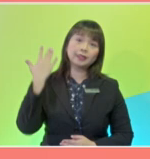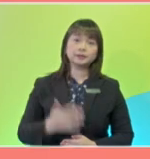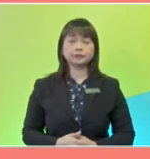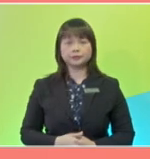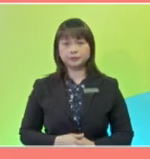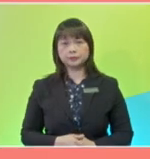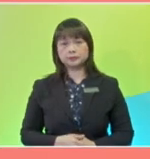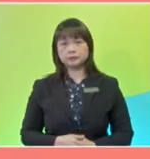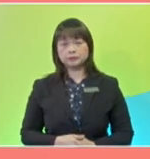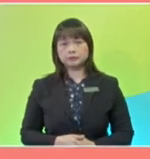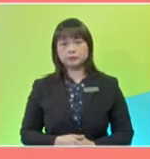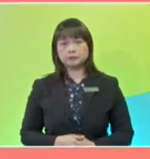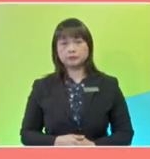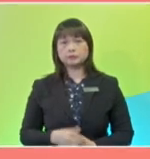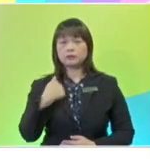color. Therefore,